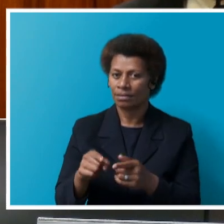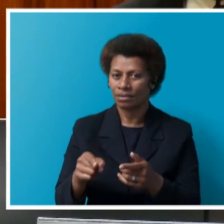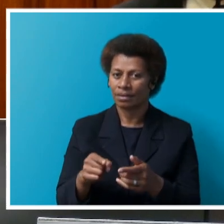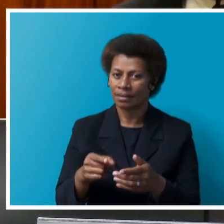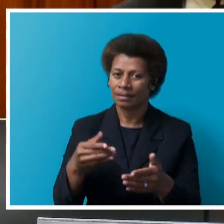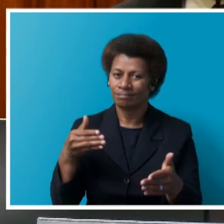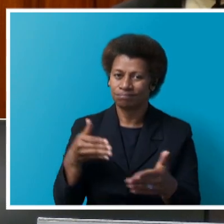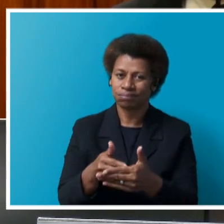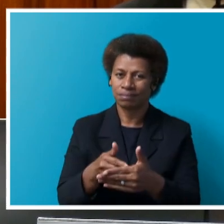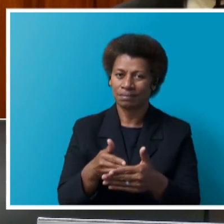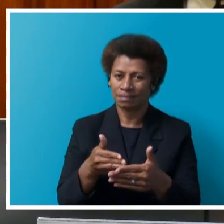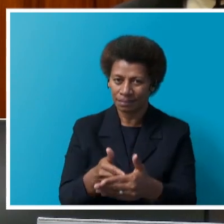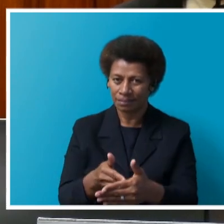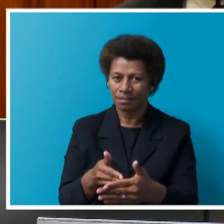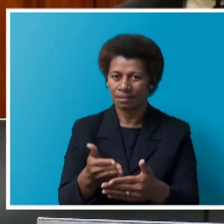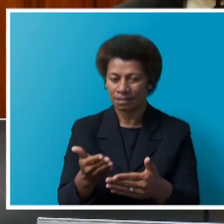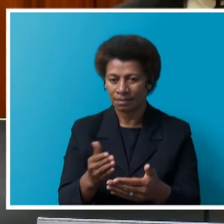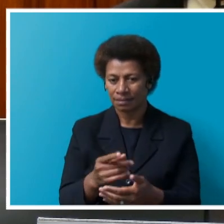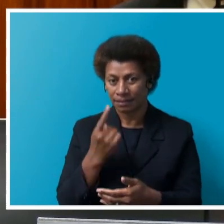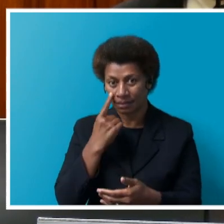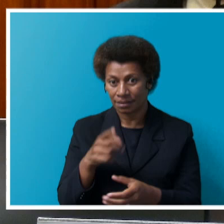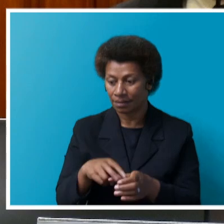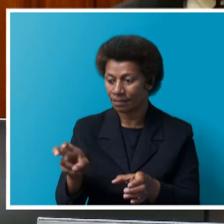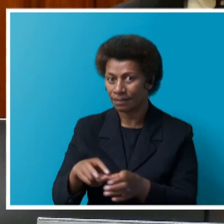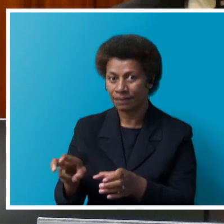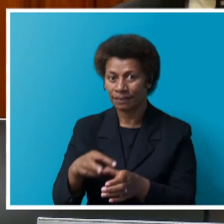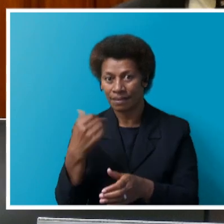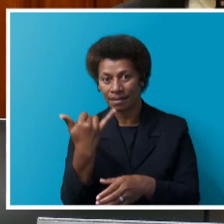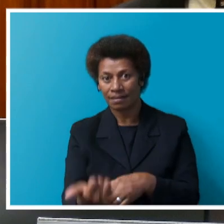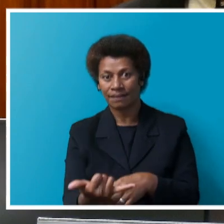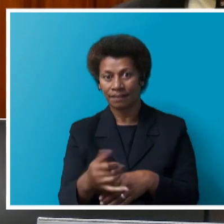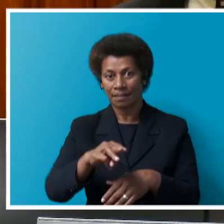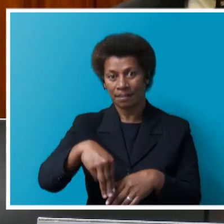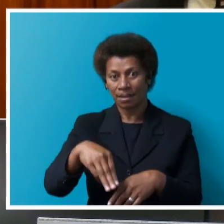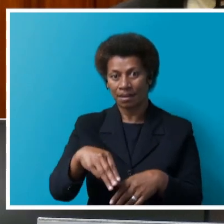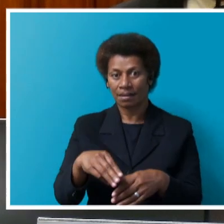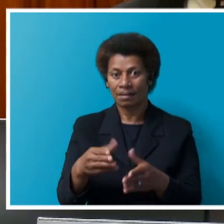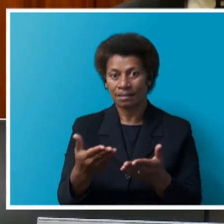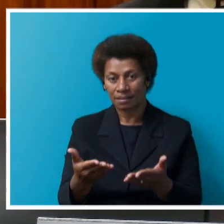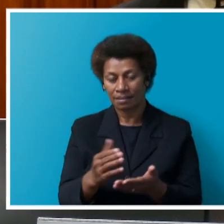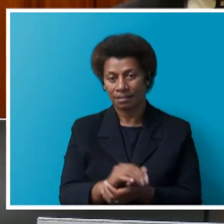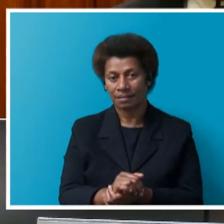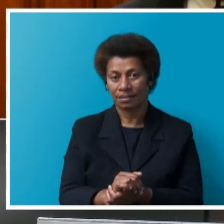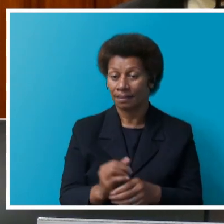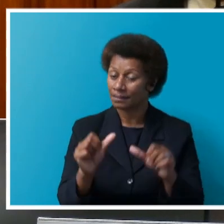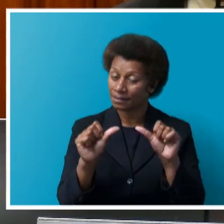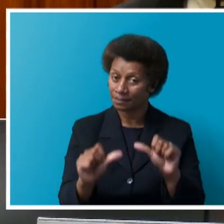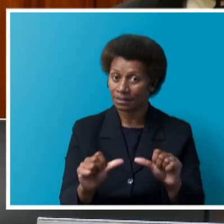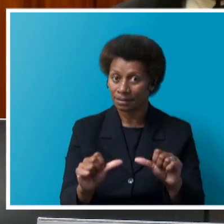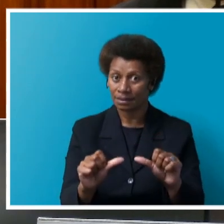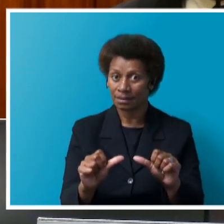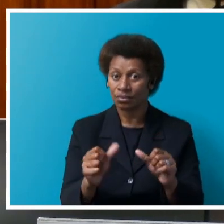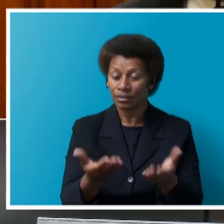it did, its founding members abandoned the wreckage, leaving the crew in disarray. It was His Excellency the Speaker who threw us the life